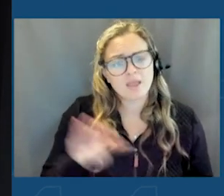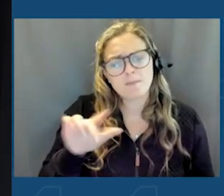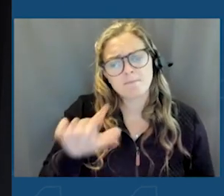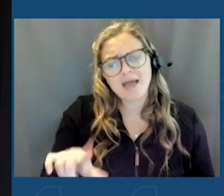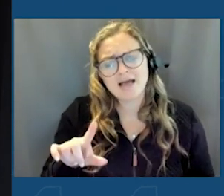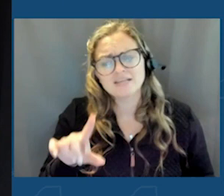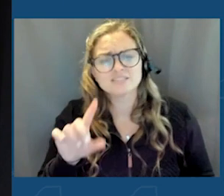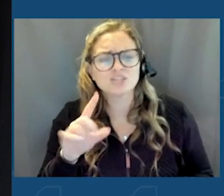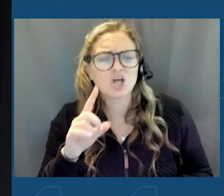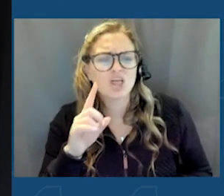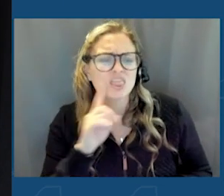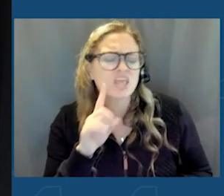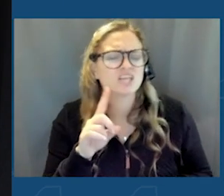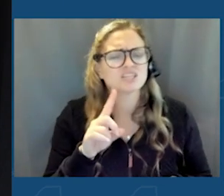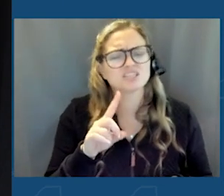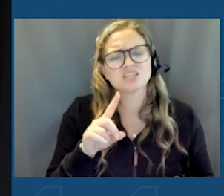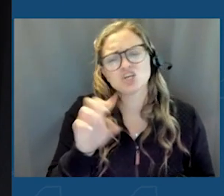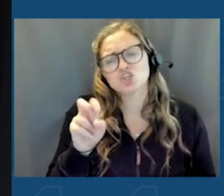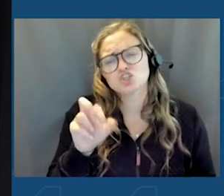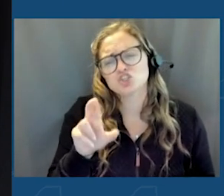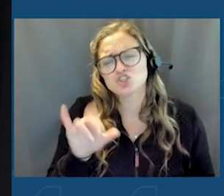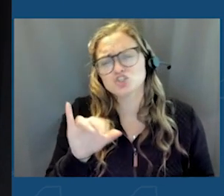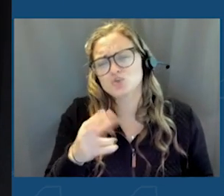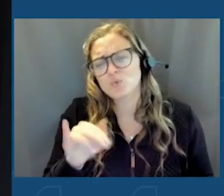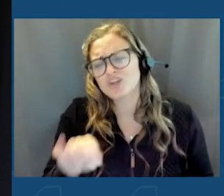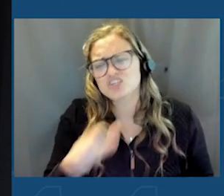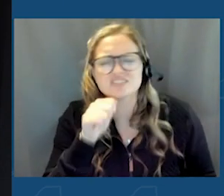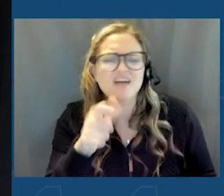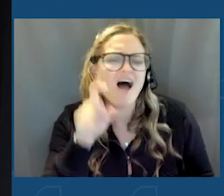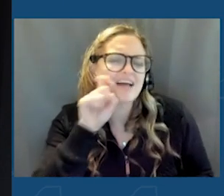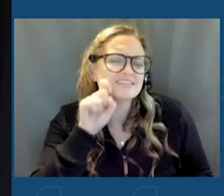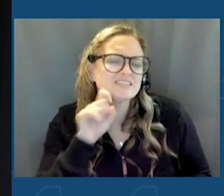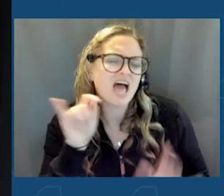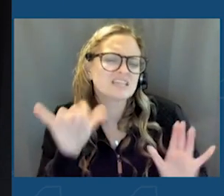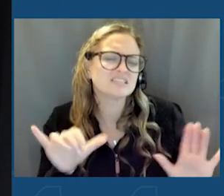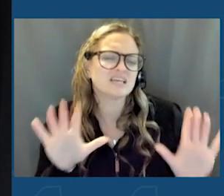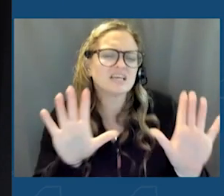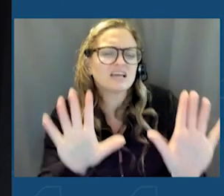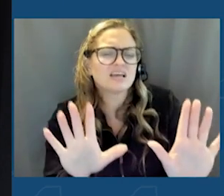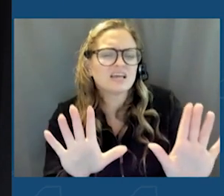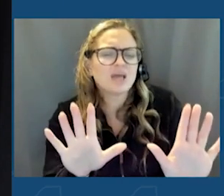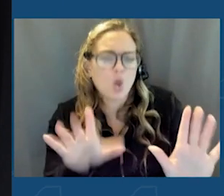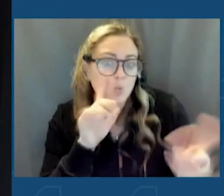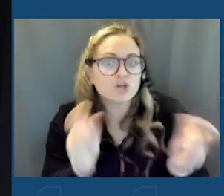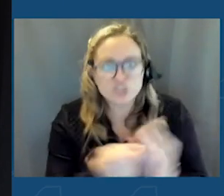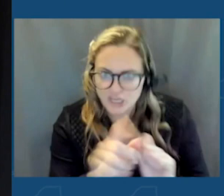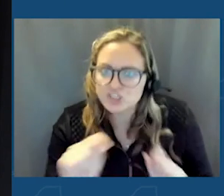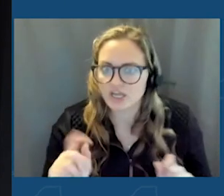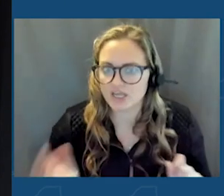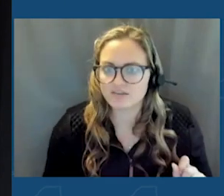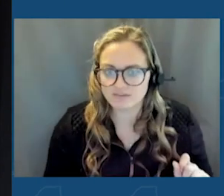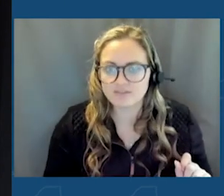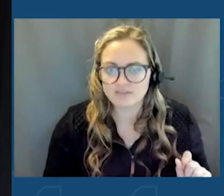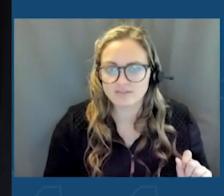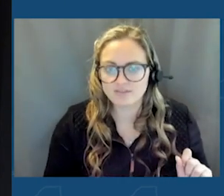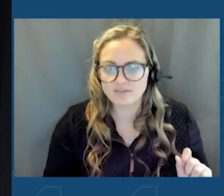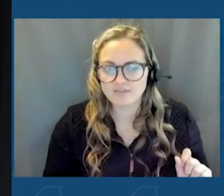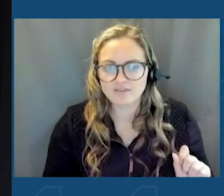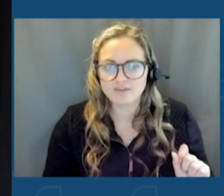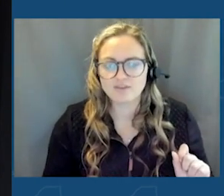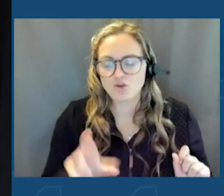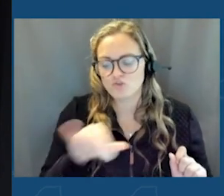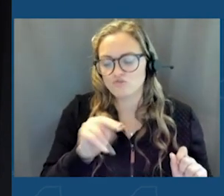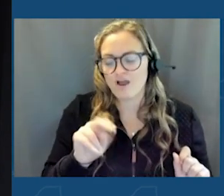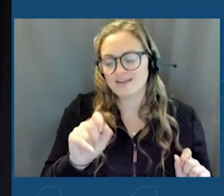isn't sexy, but we're changing that, Basil, okay? You do. But we have Ryan Stanton,